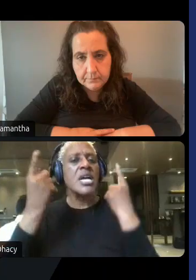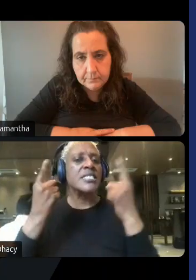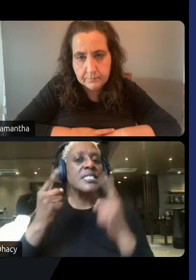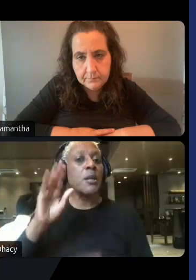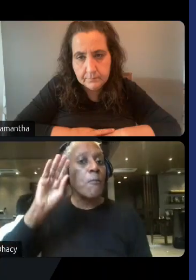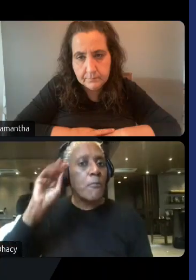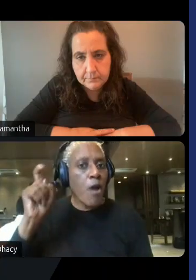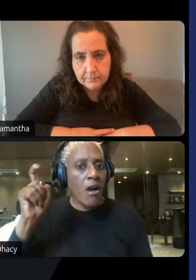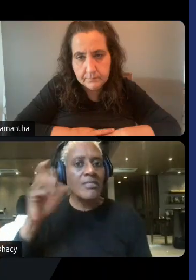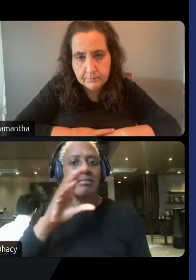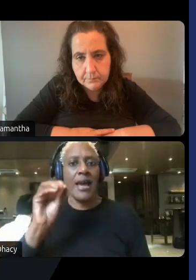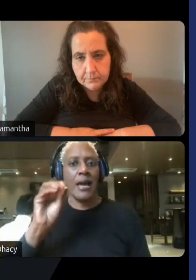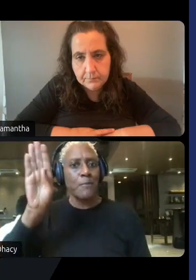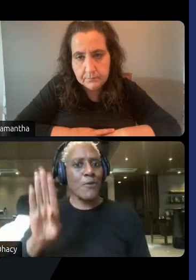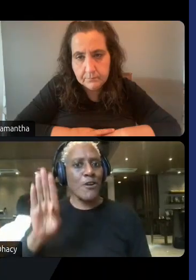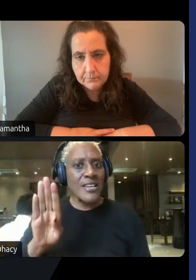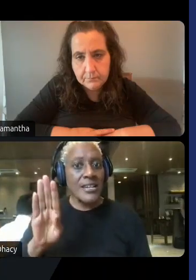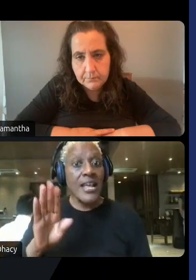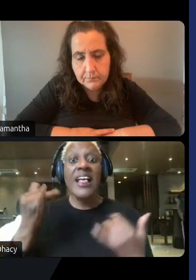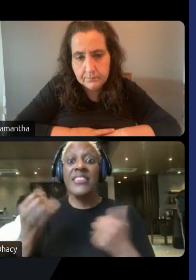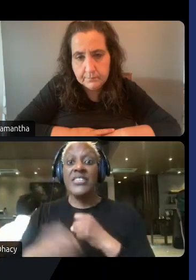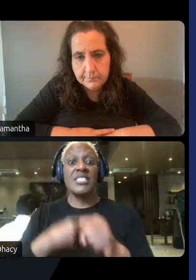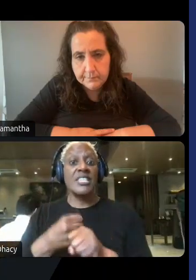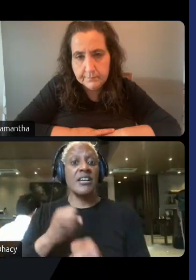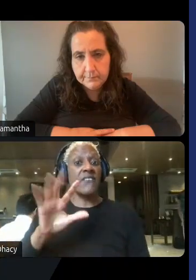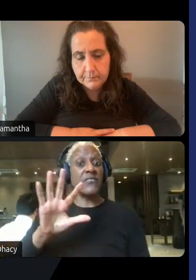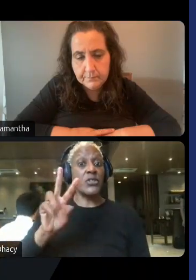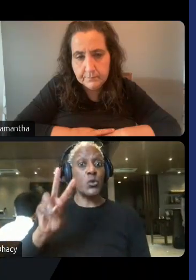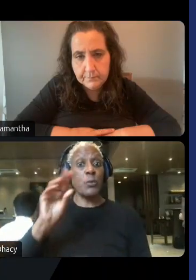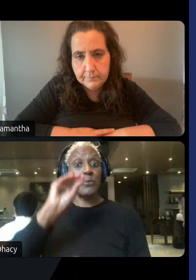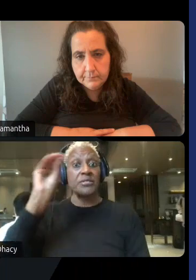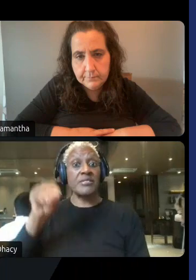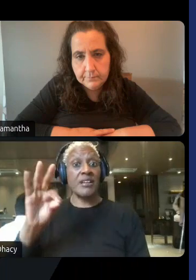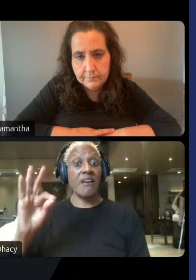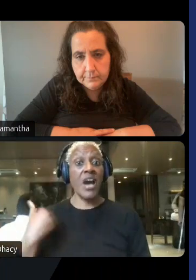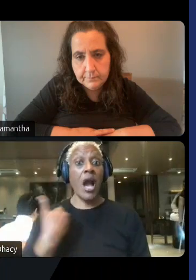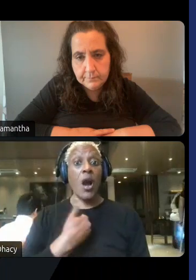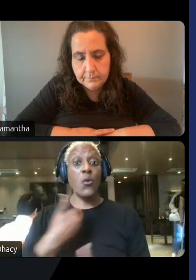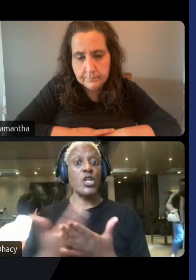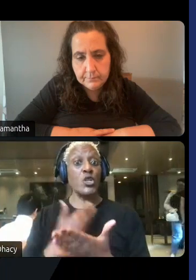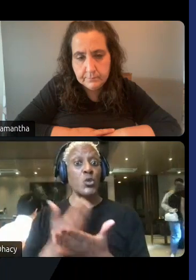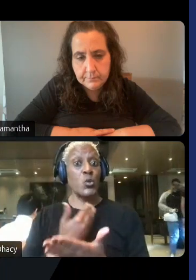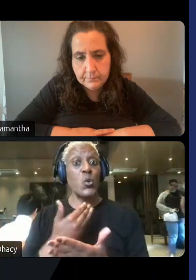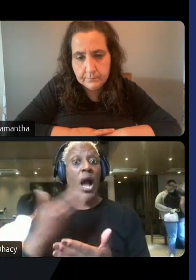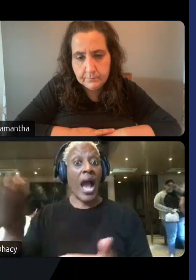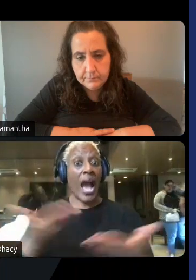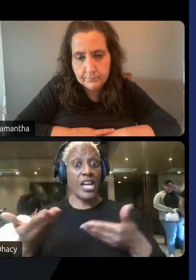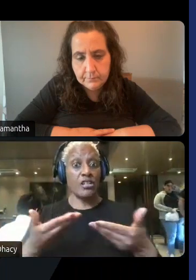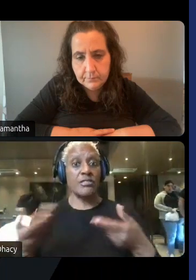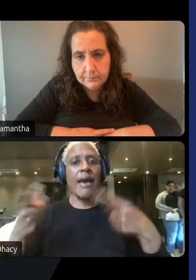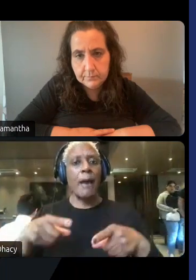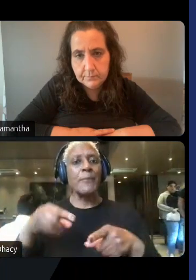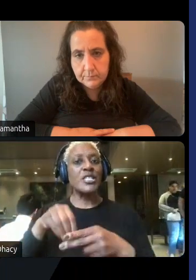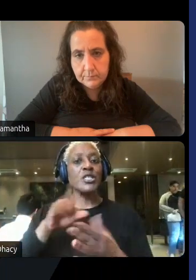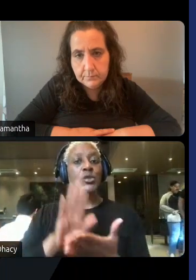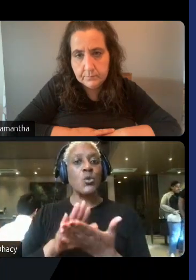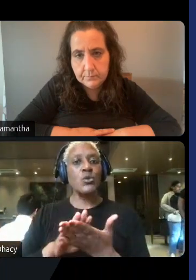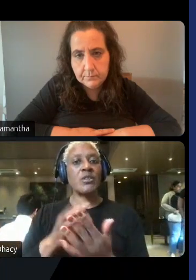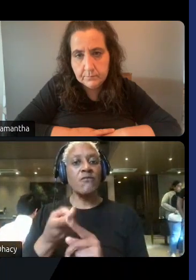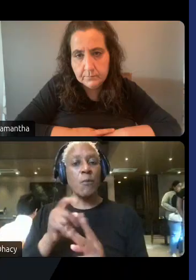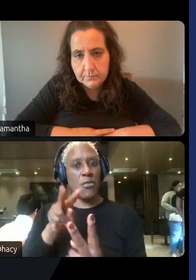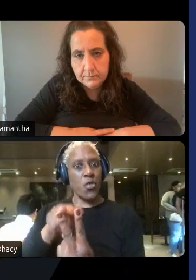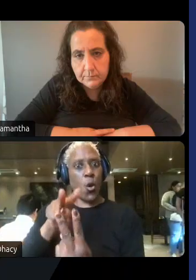Brooklyn. This year, 52% of our new hires occur in schools in these two